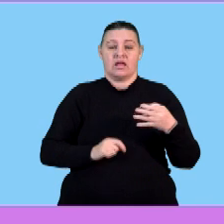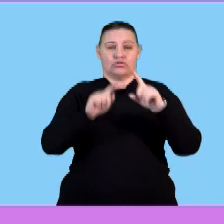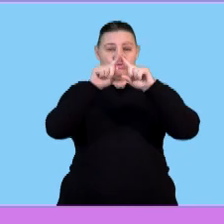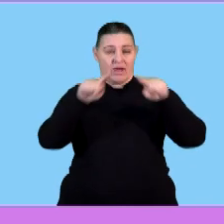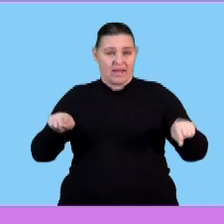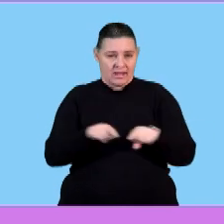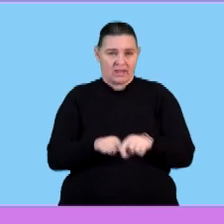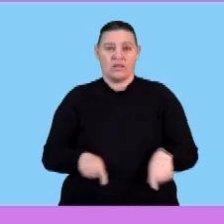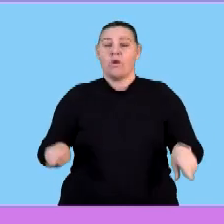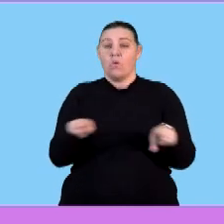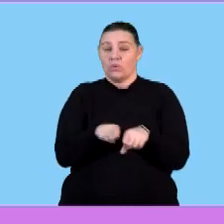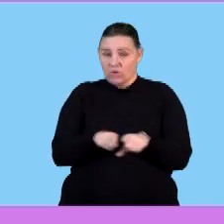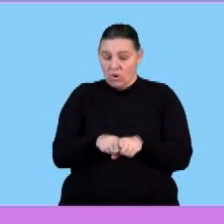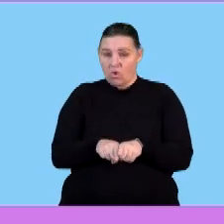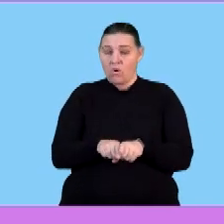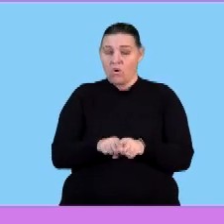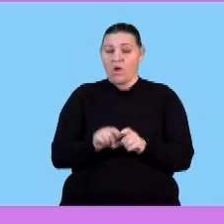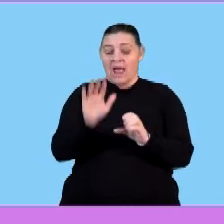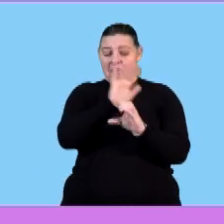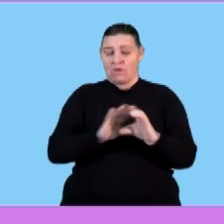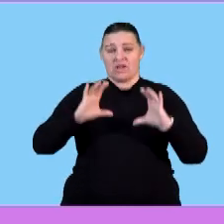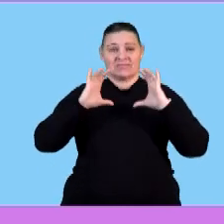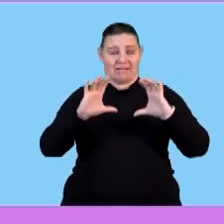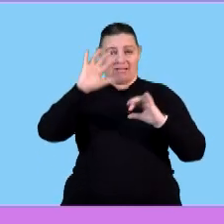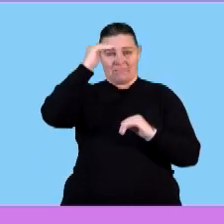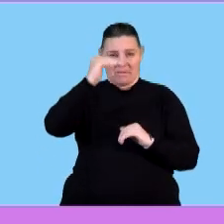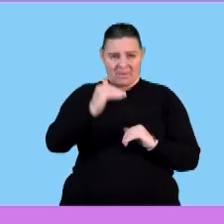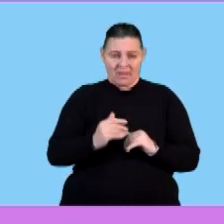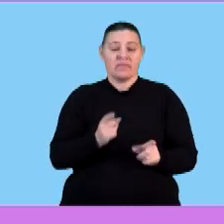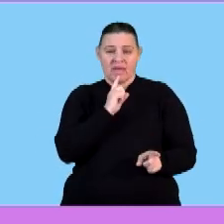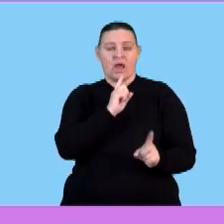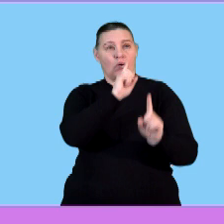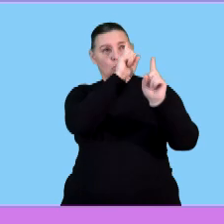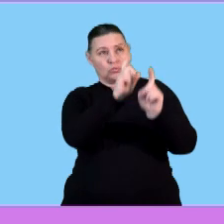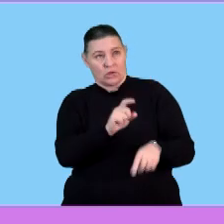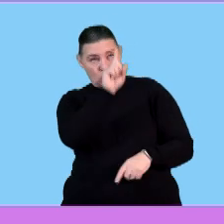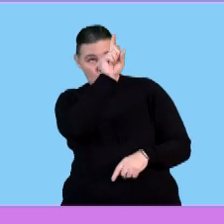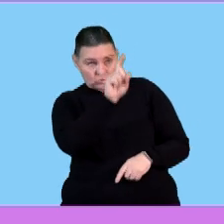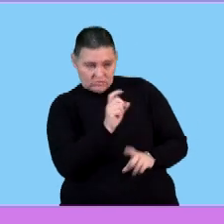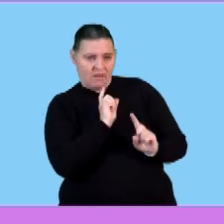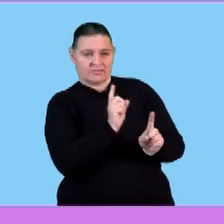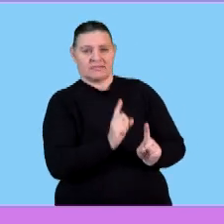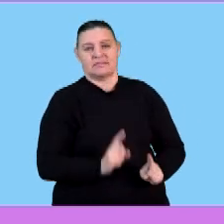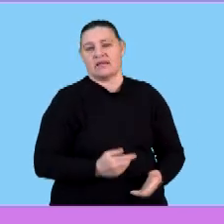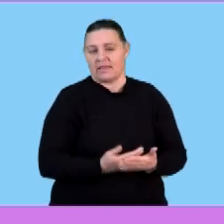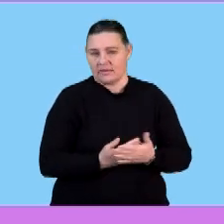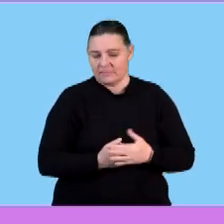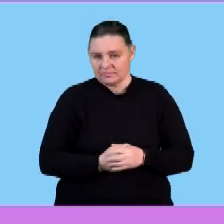the area for triangle, calculate the area for circle, and then answer questions on combined shapes, these